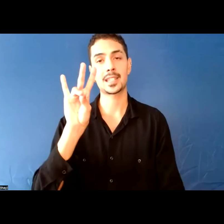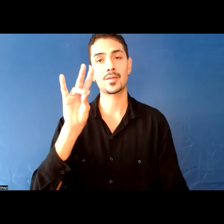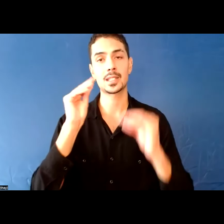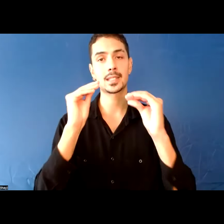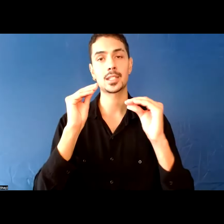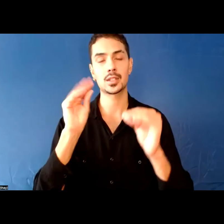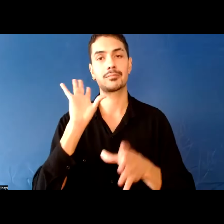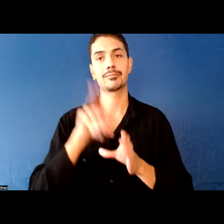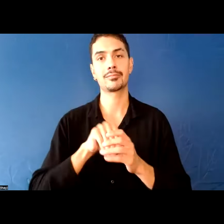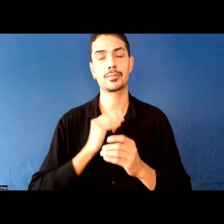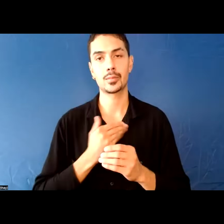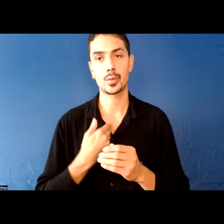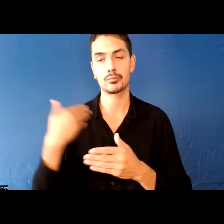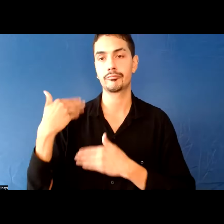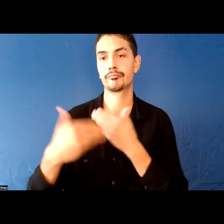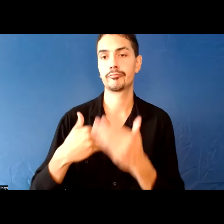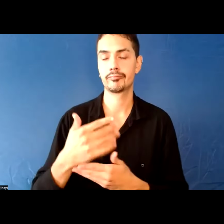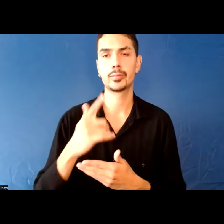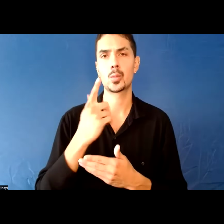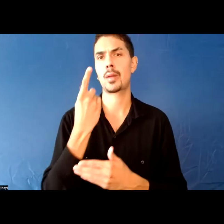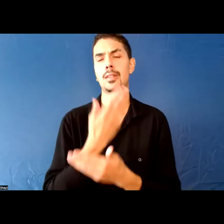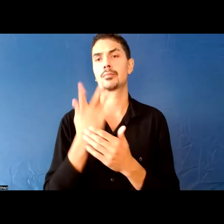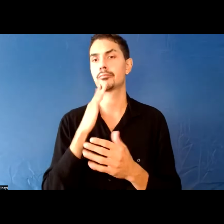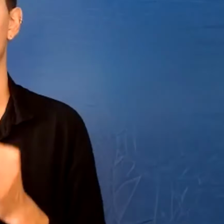And one of the things that is so important while we're